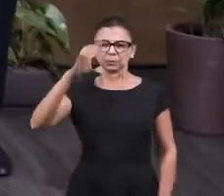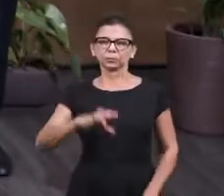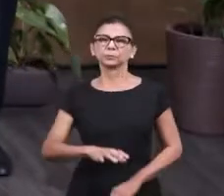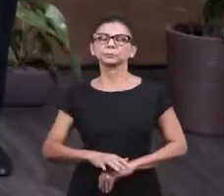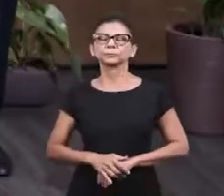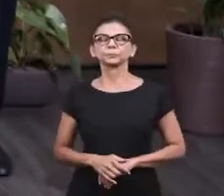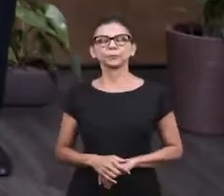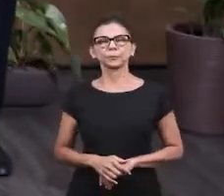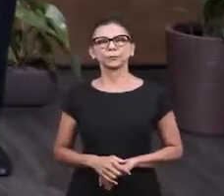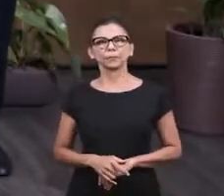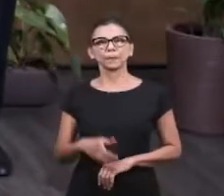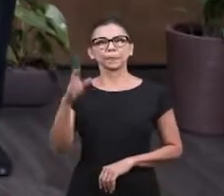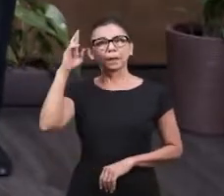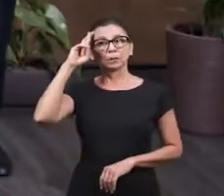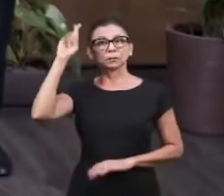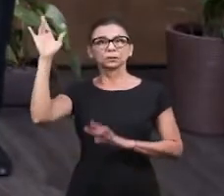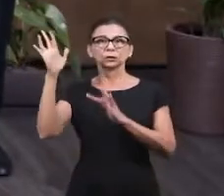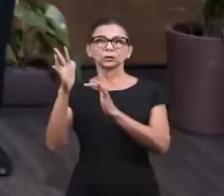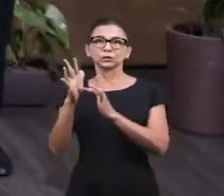The Lord Jesus then